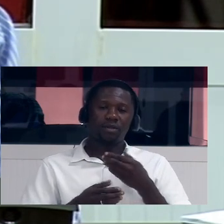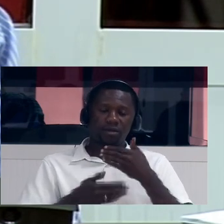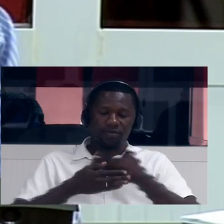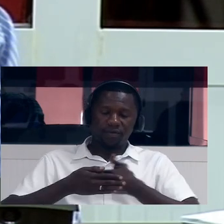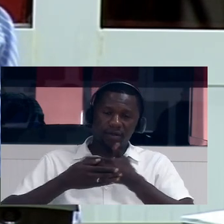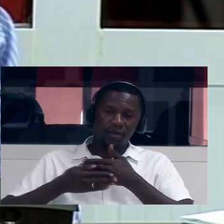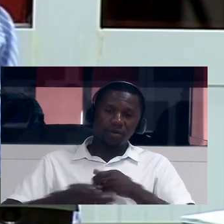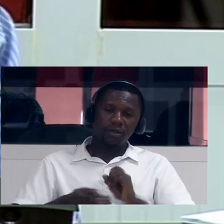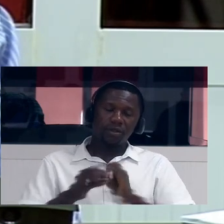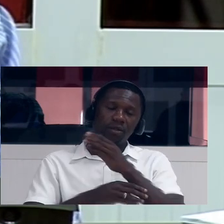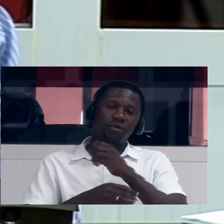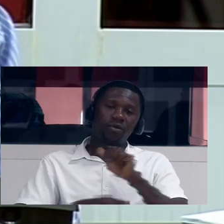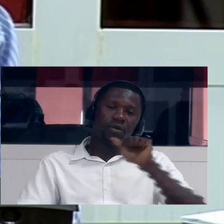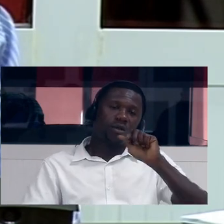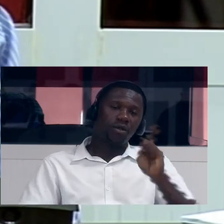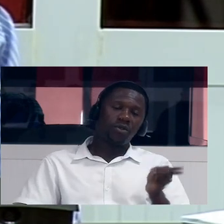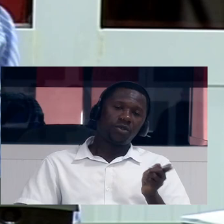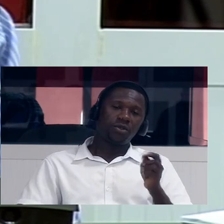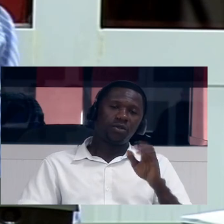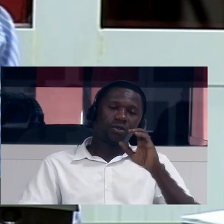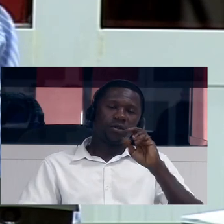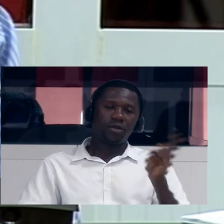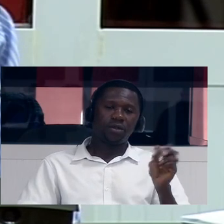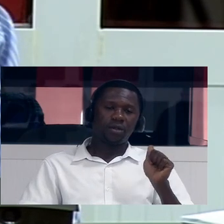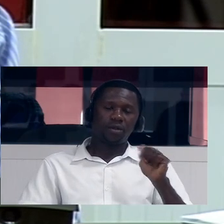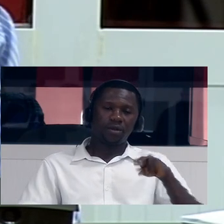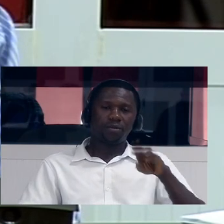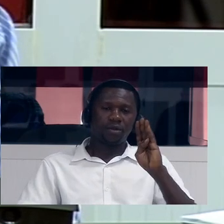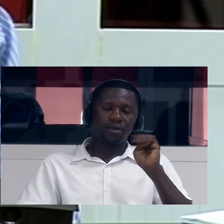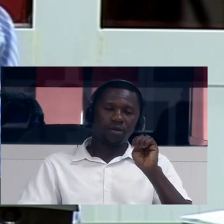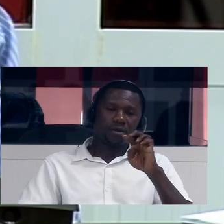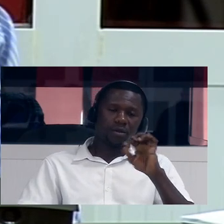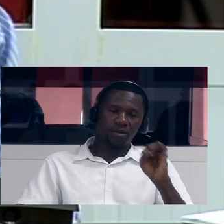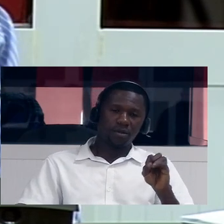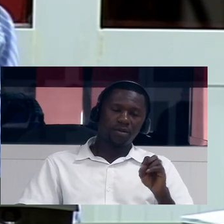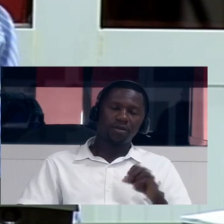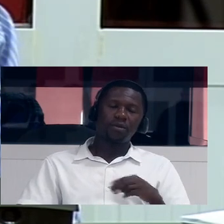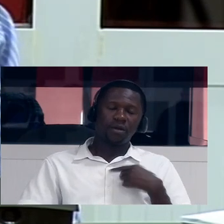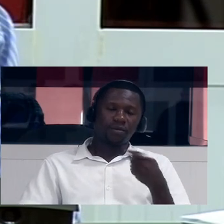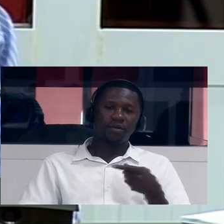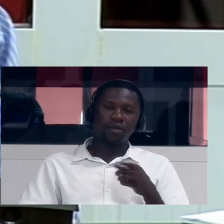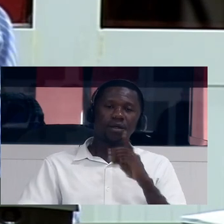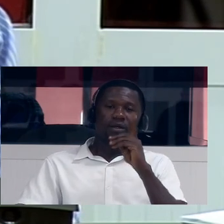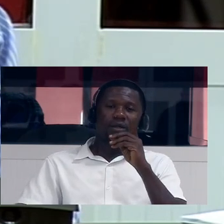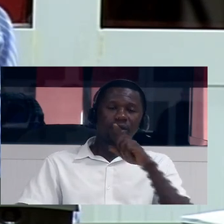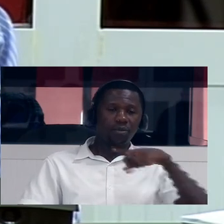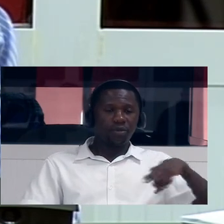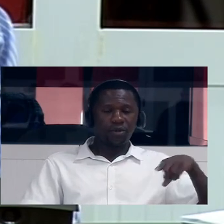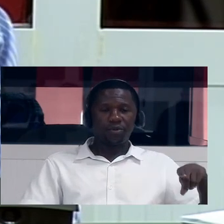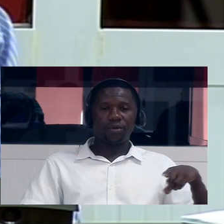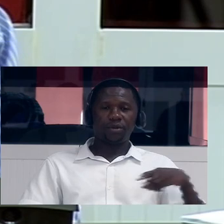to AG's chambers. At the time, the DPP was a lady from Sierra Leone,